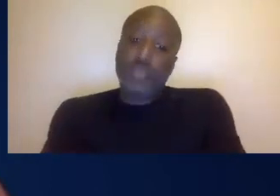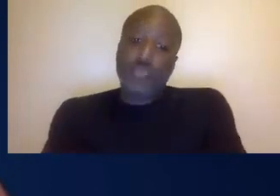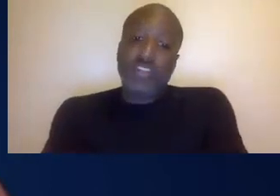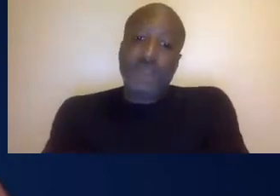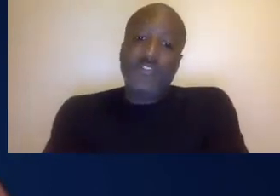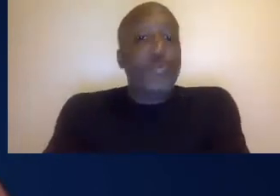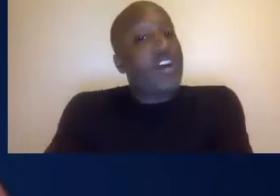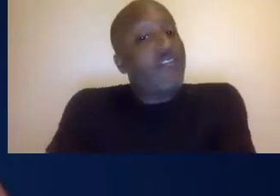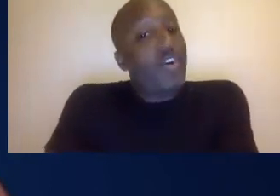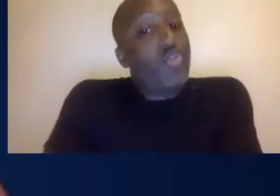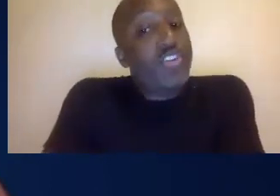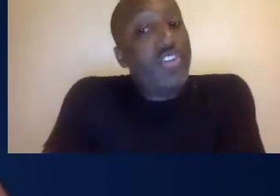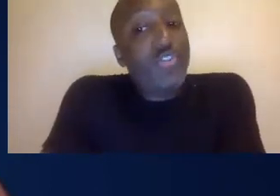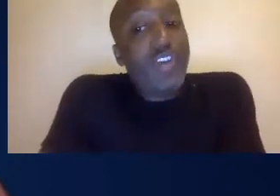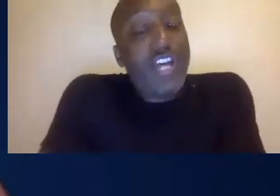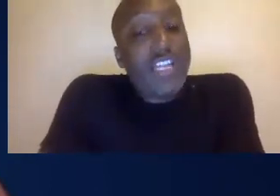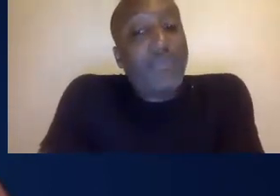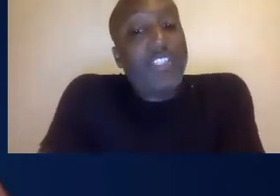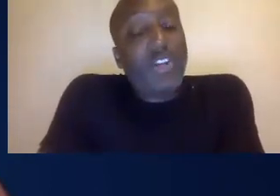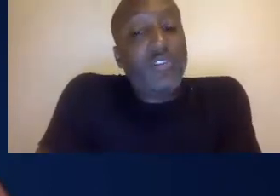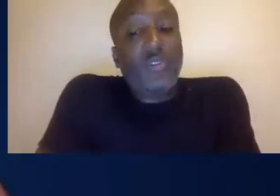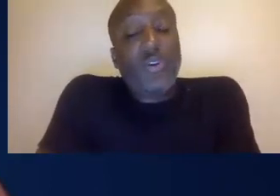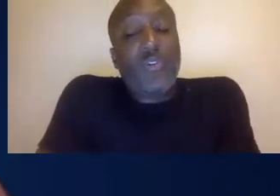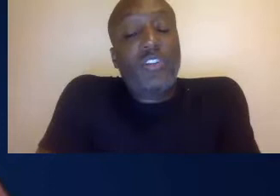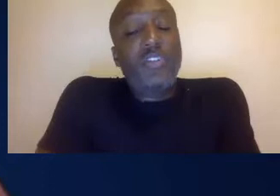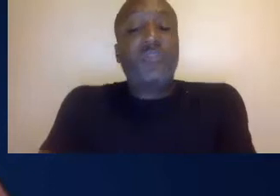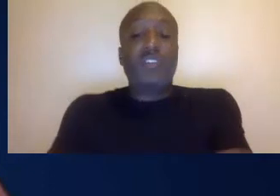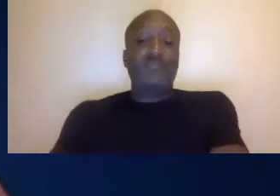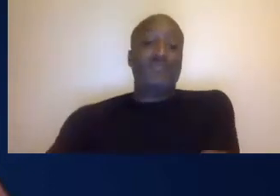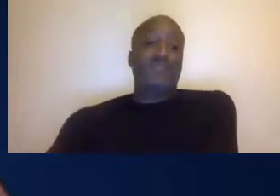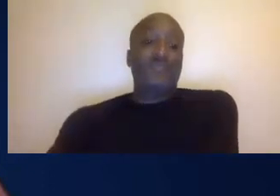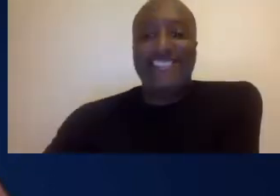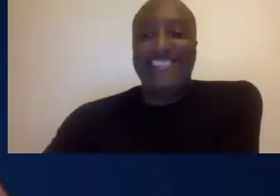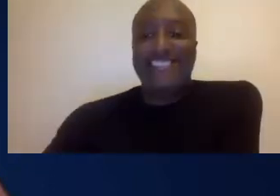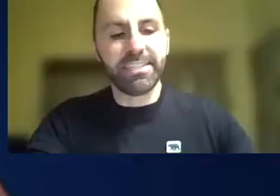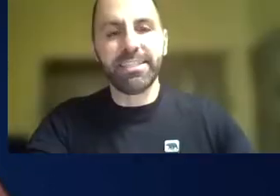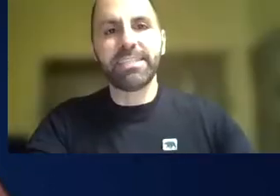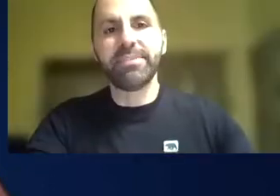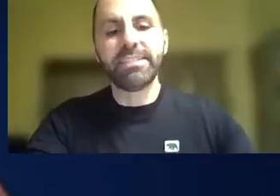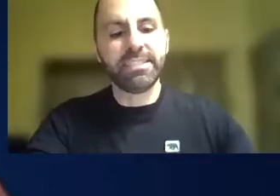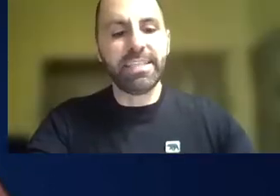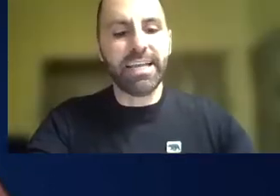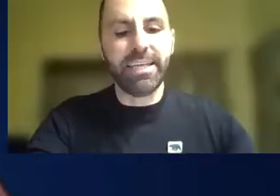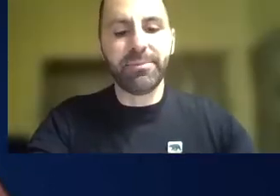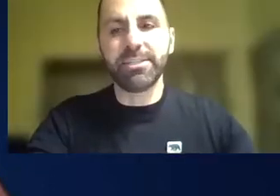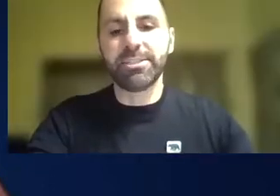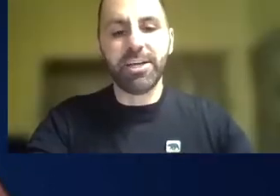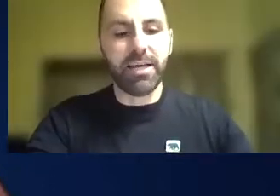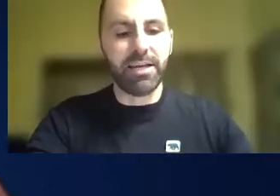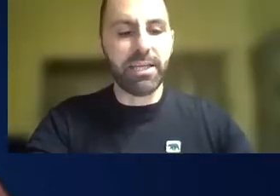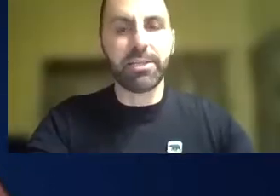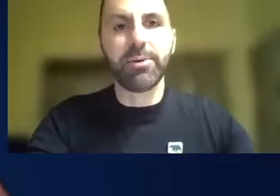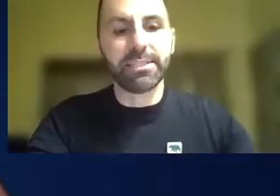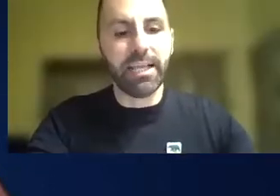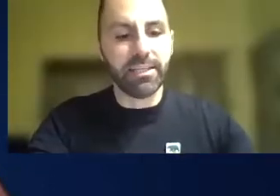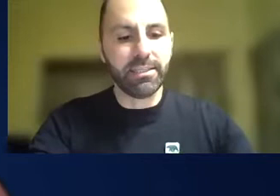our movement. So without further ado, let me turn the floor over to Christopher. Thanks so much, Vincent. And as Vincent said, I'm here to